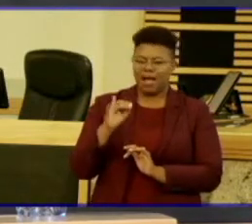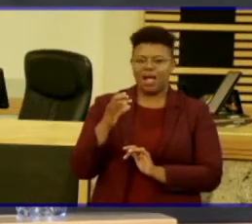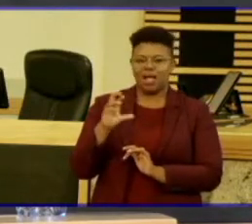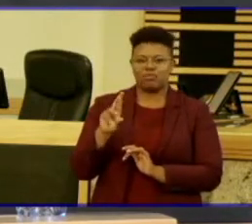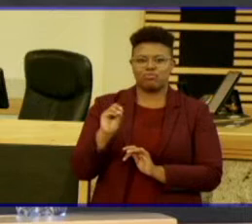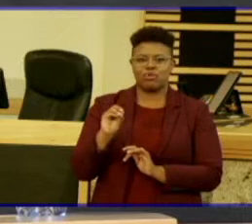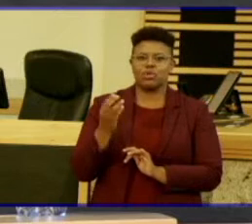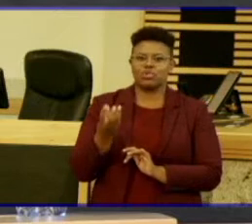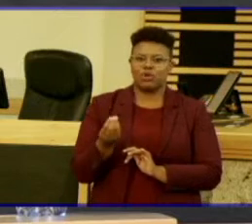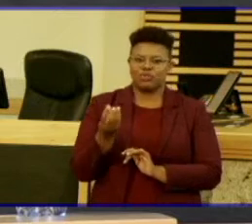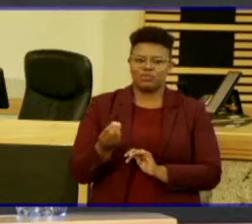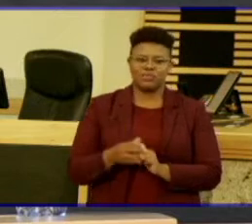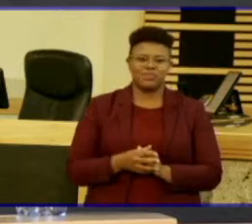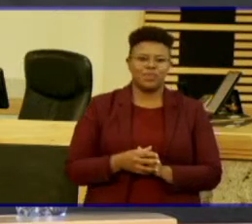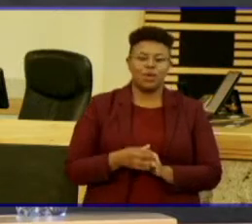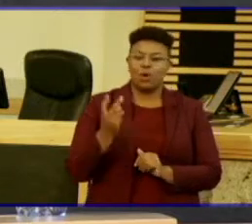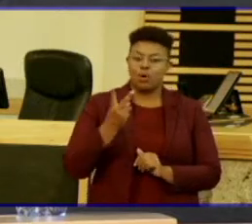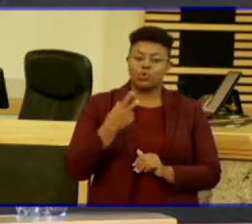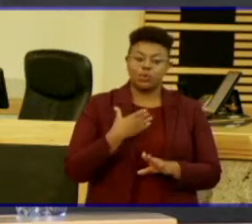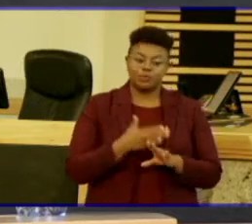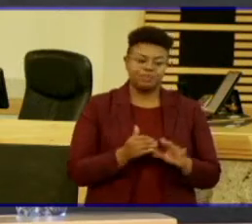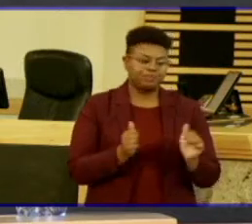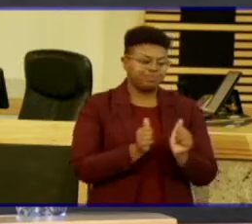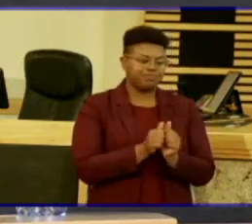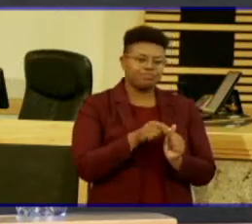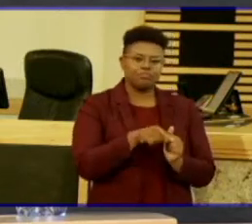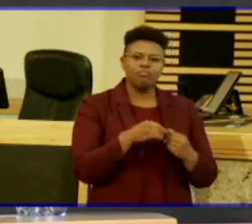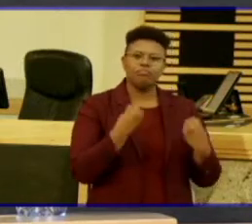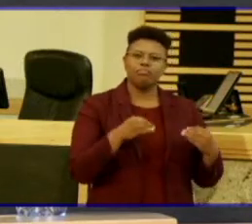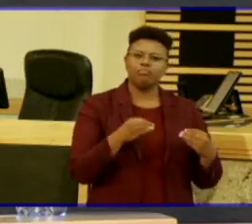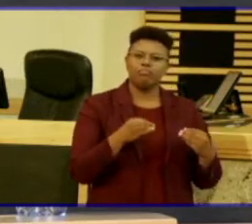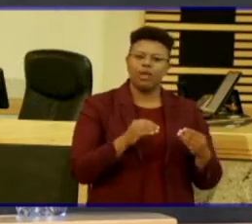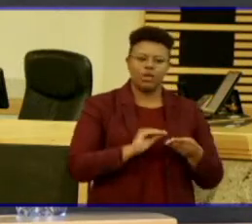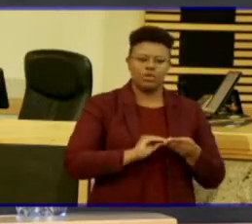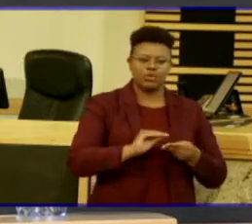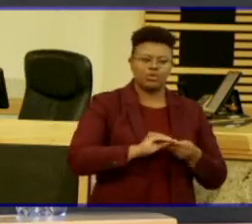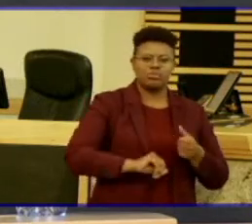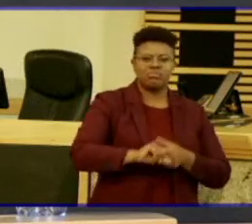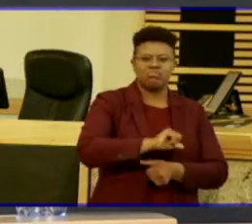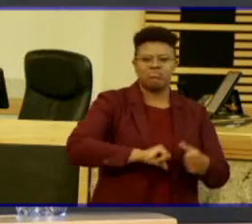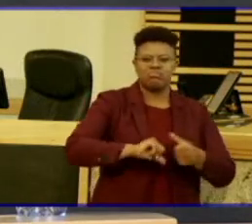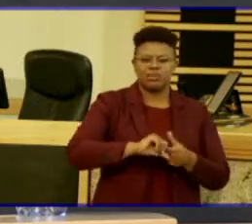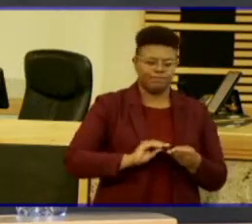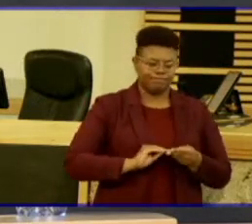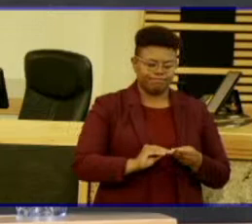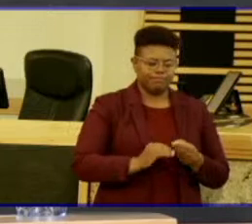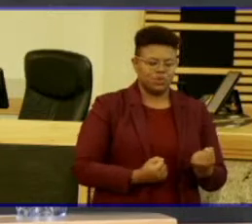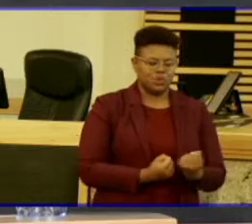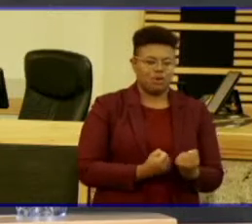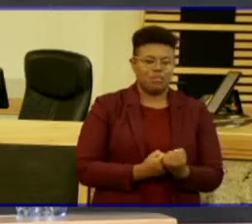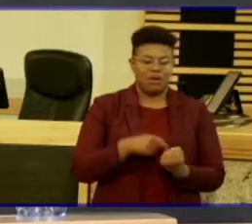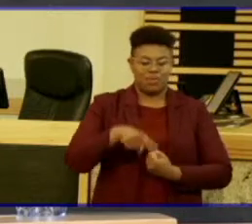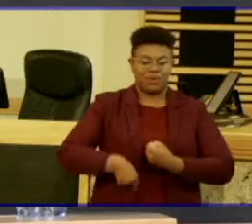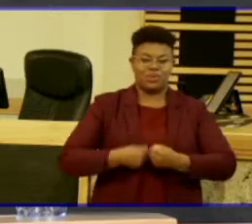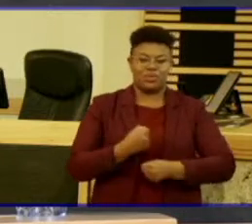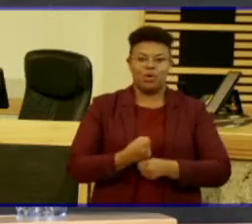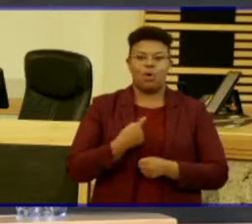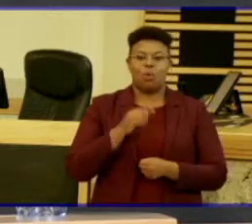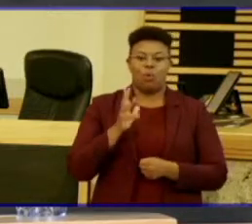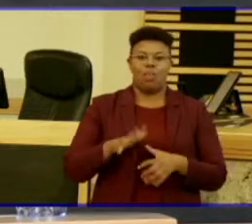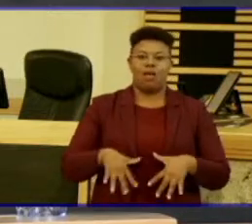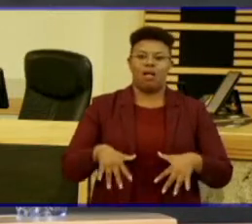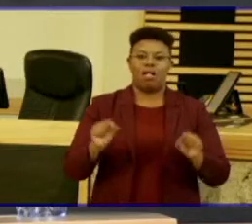investment in the province, including the corporate social investment, to take forward our investment promotion drive. This year, we will hold a